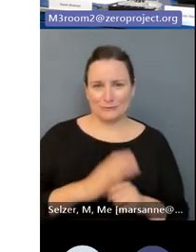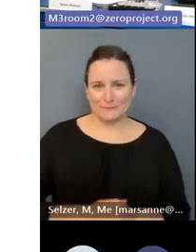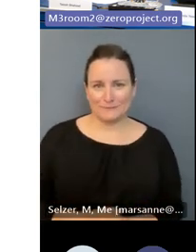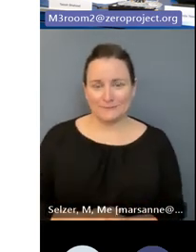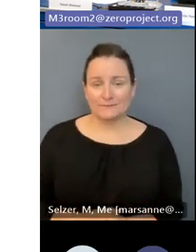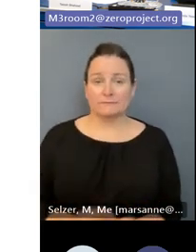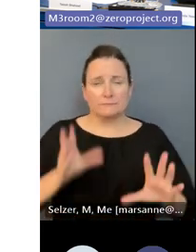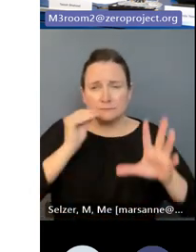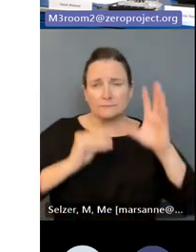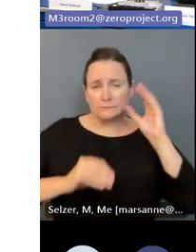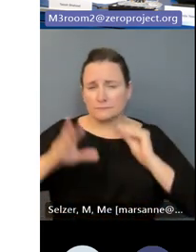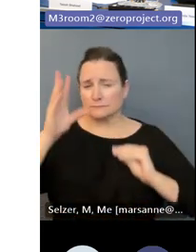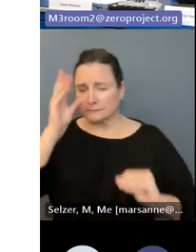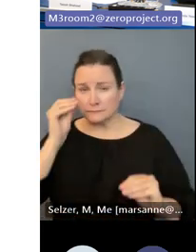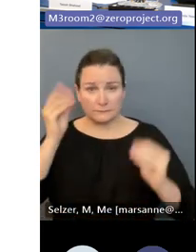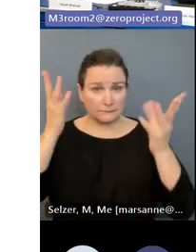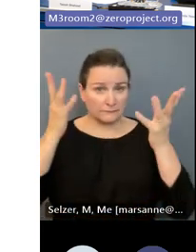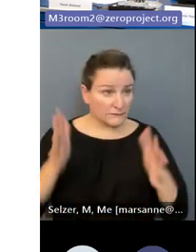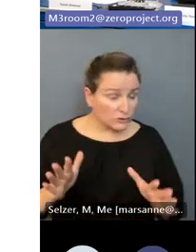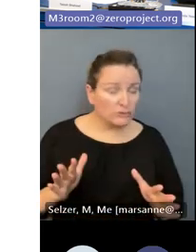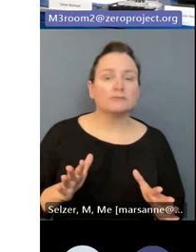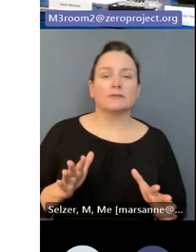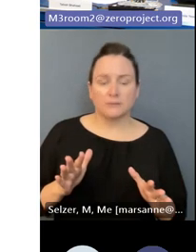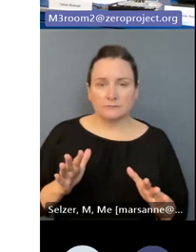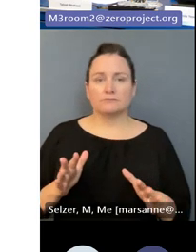to focus on their gross motor movements.